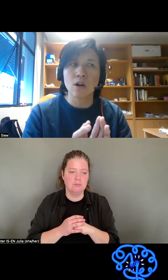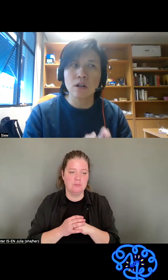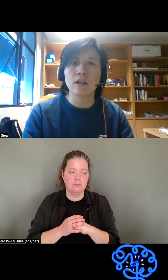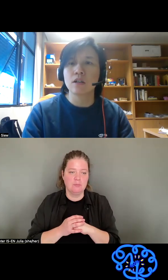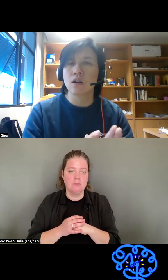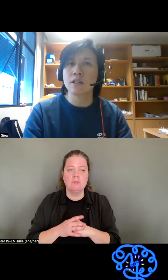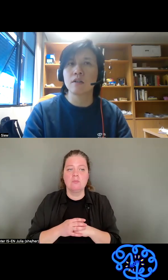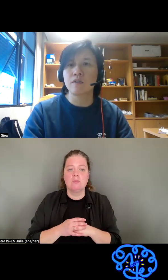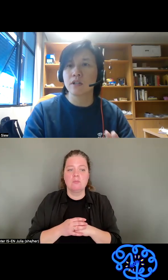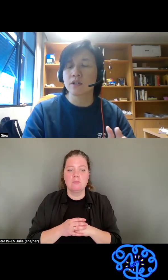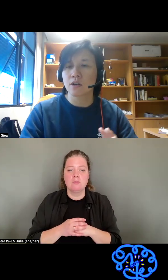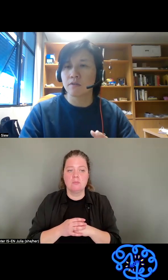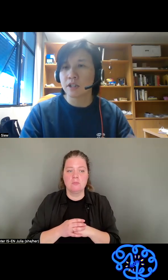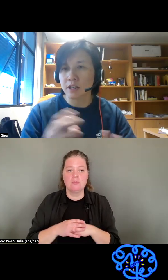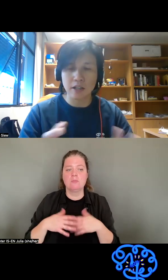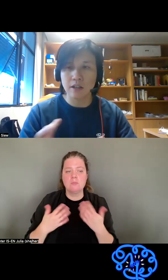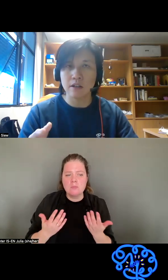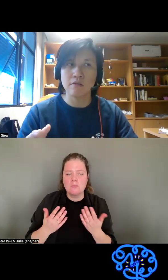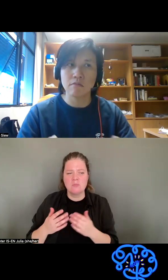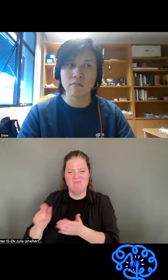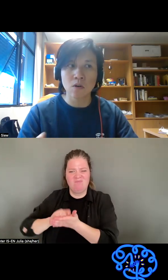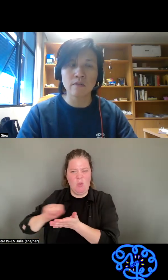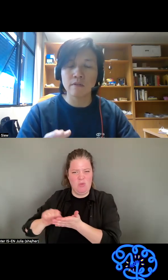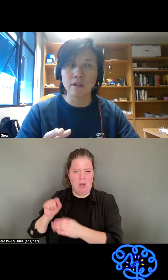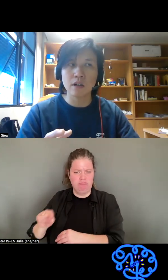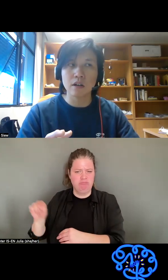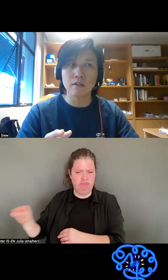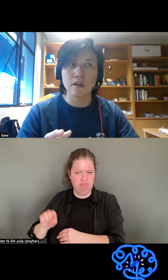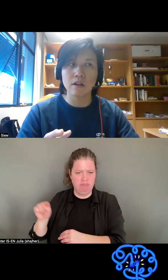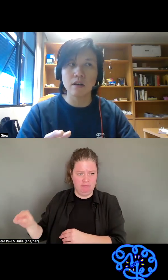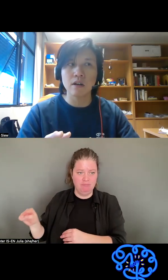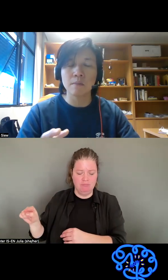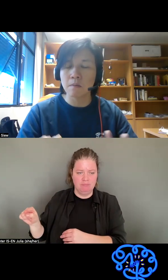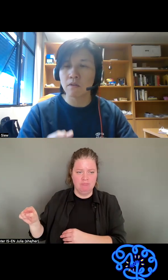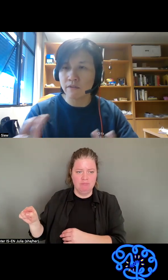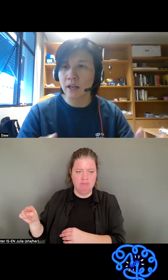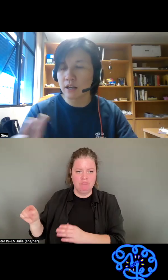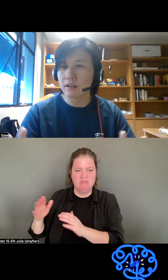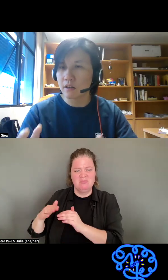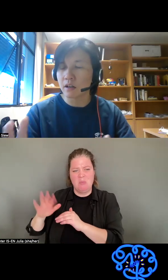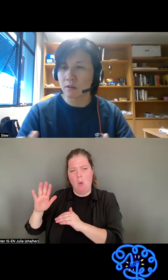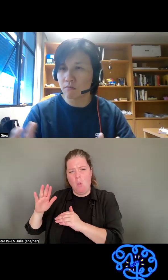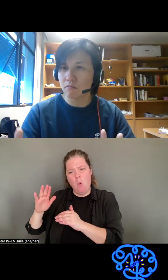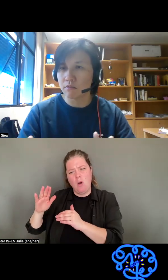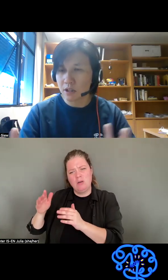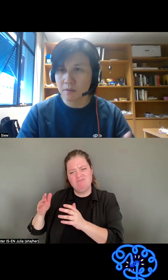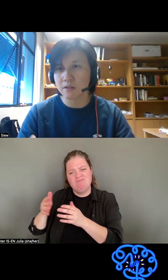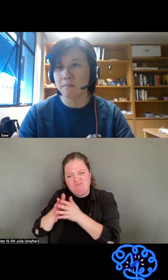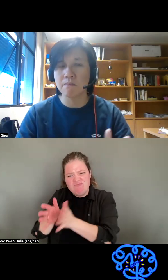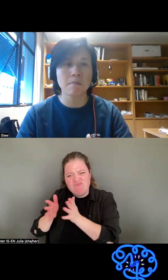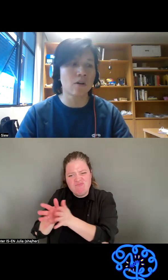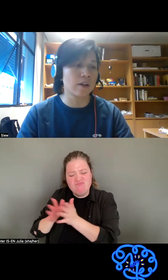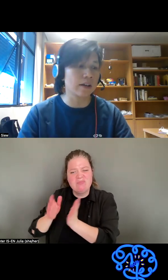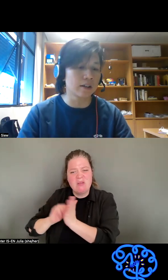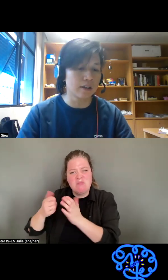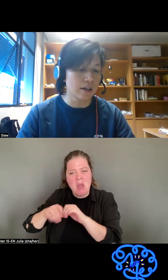think Collins and Loftus sort of discussed it in more a bit more vague terms, a